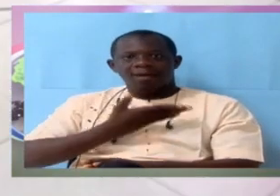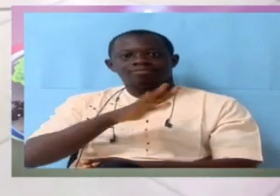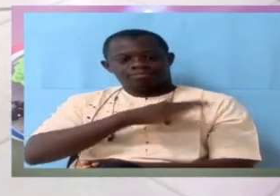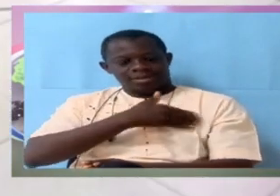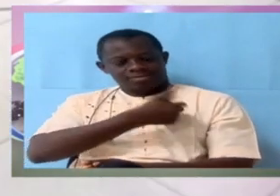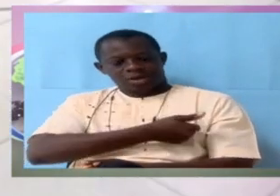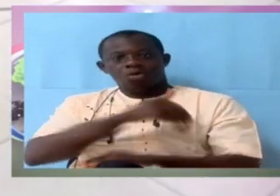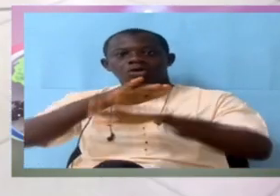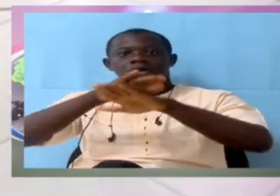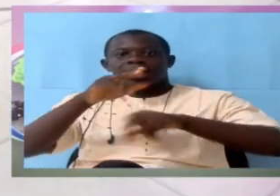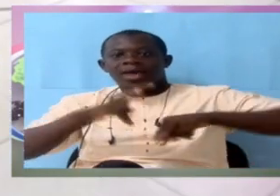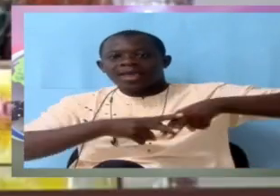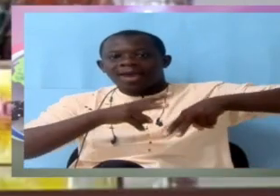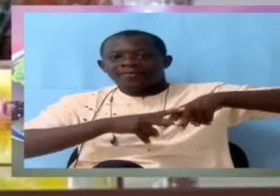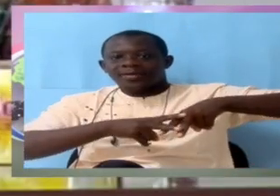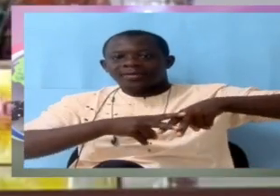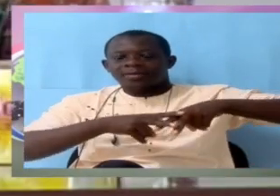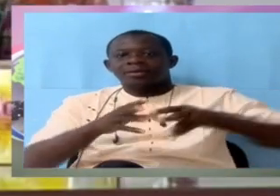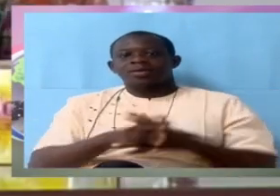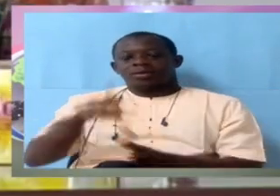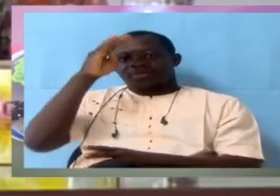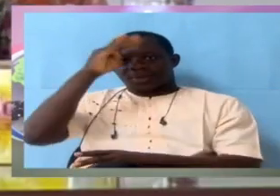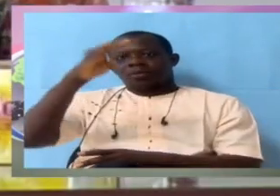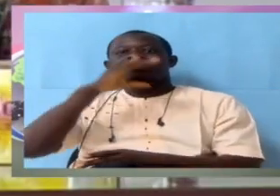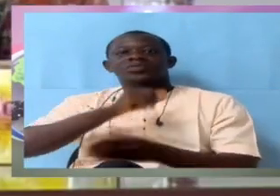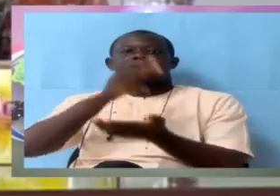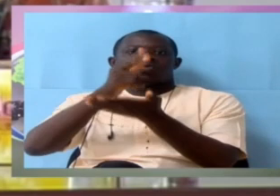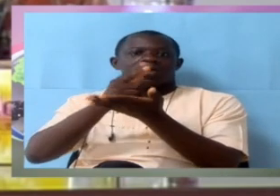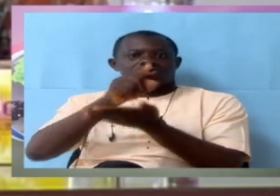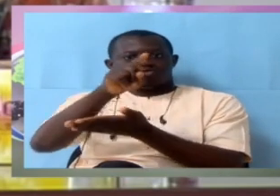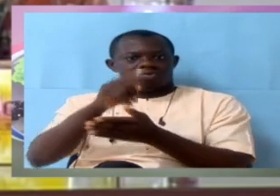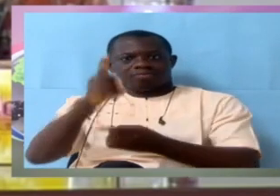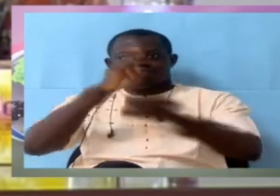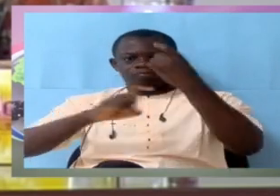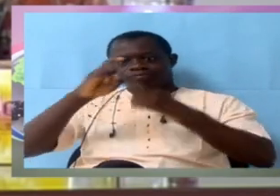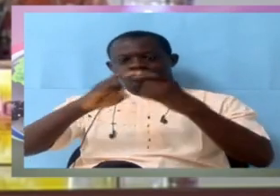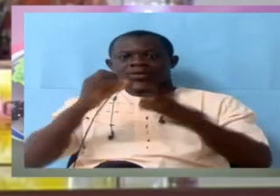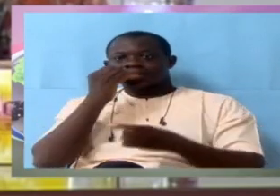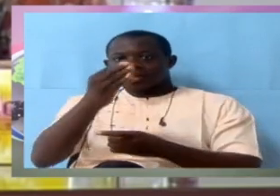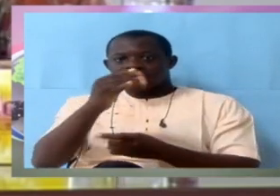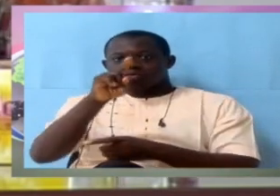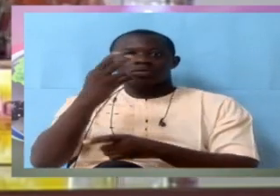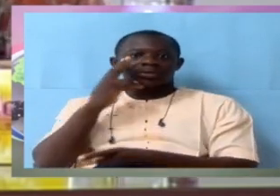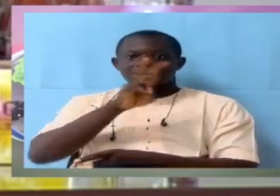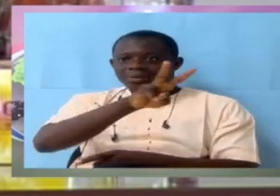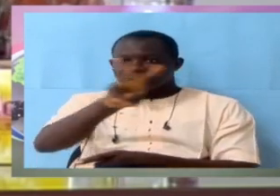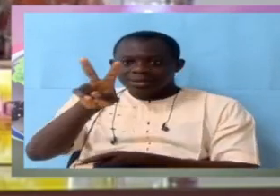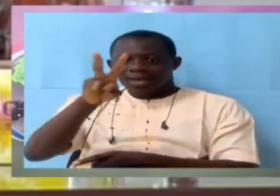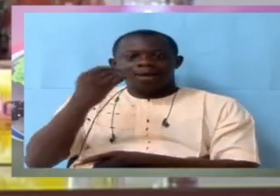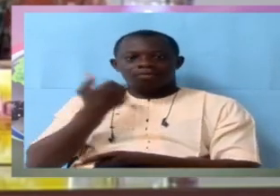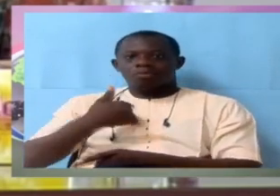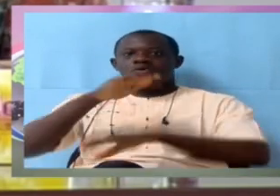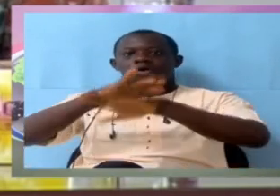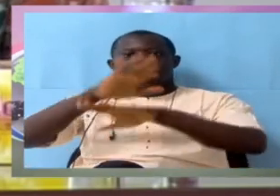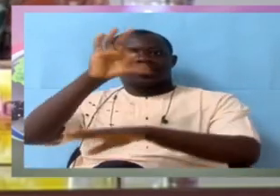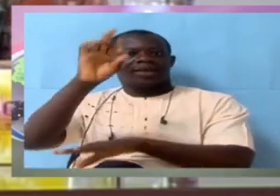HIV and AIDS. Thank you, Mr. Witness. And then you further went on to say that you also saw people on the TV. Is that